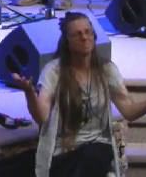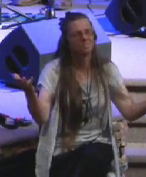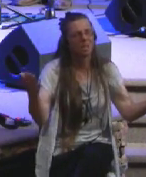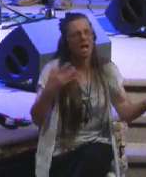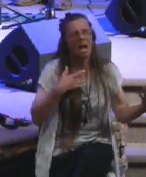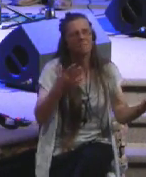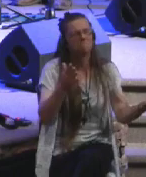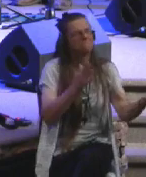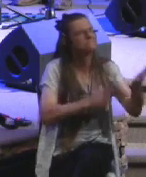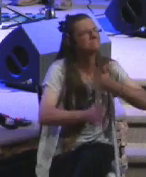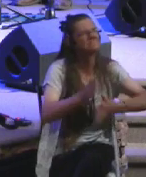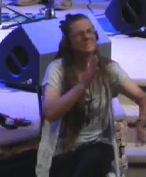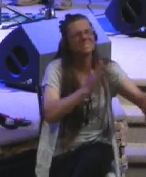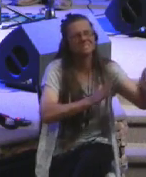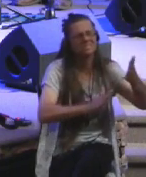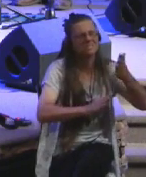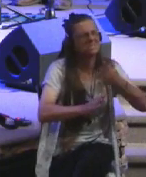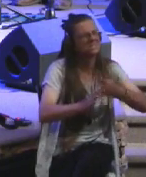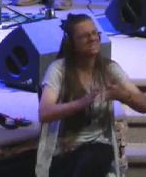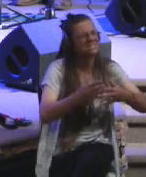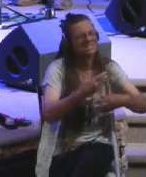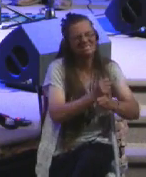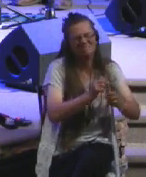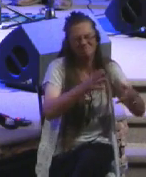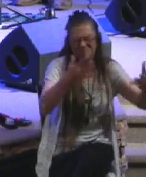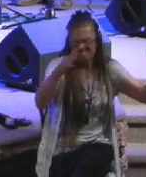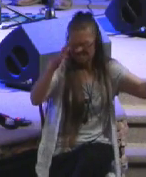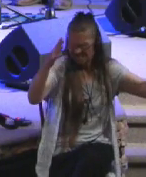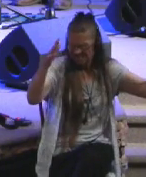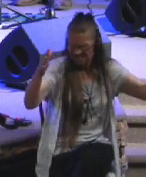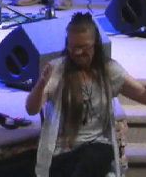I've messed up. I made a mess of things.